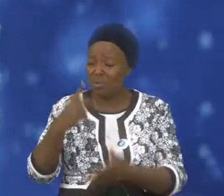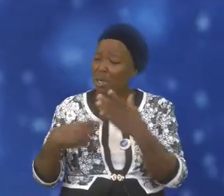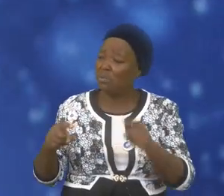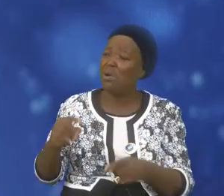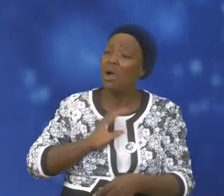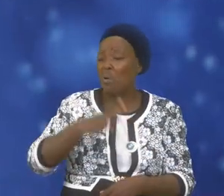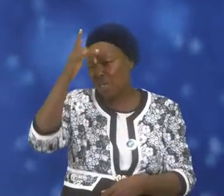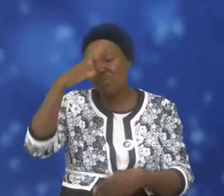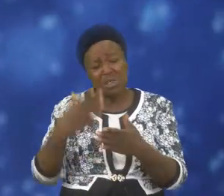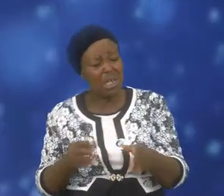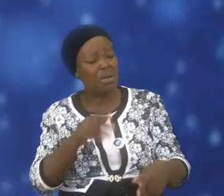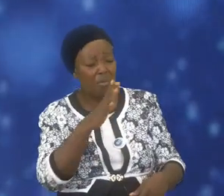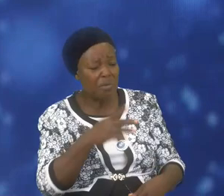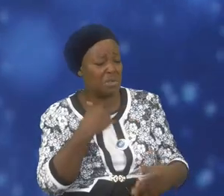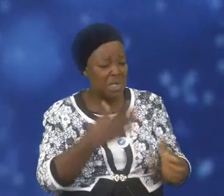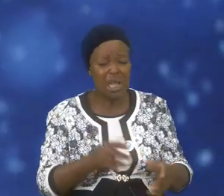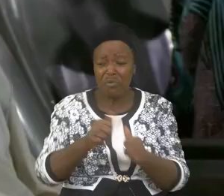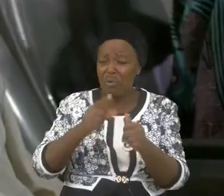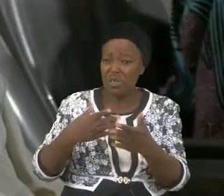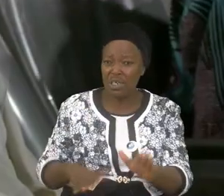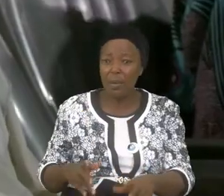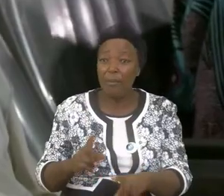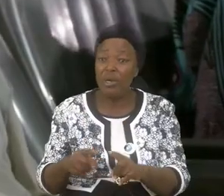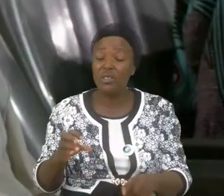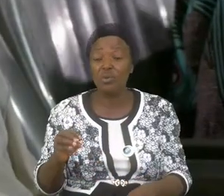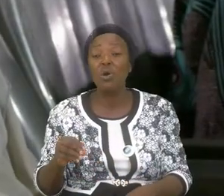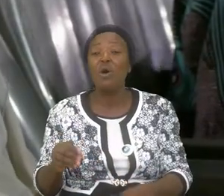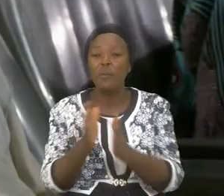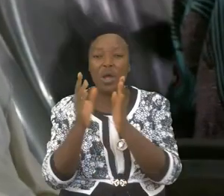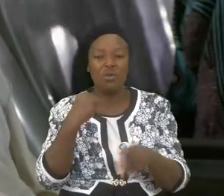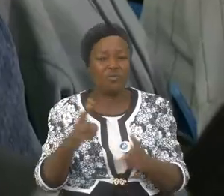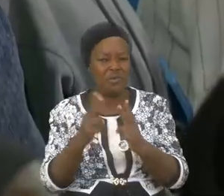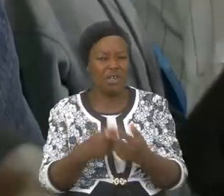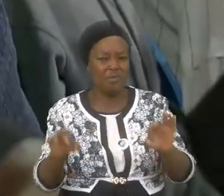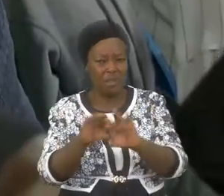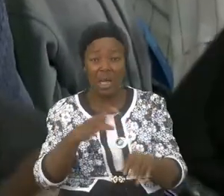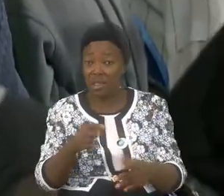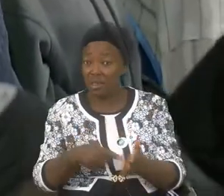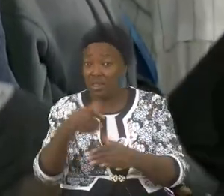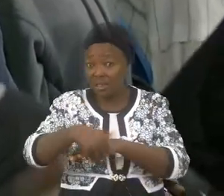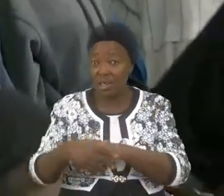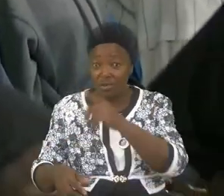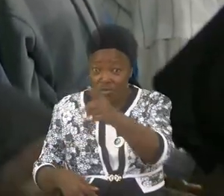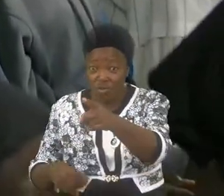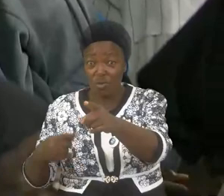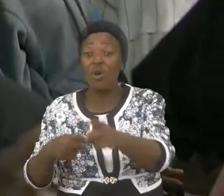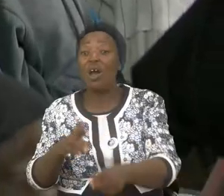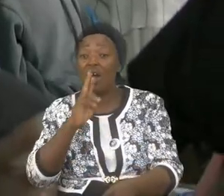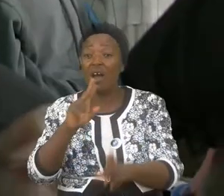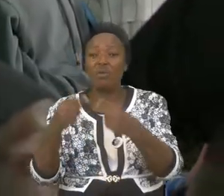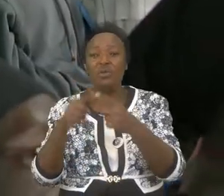you came tonight. We're going to pray. I said we're going to pray. That thing that perplexed